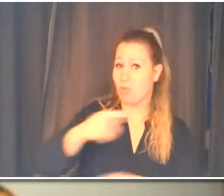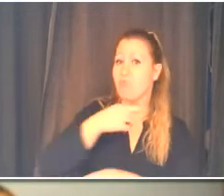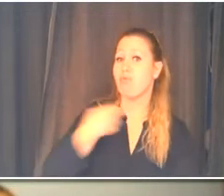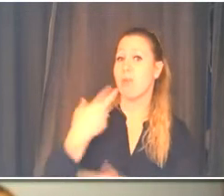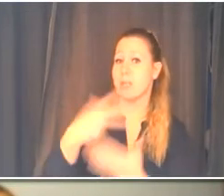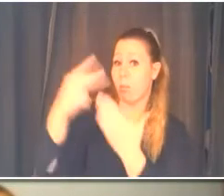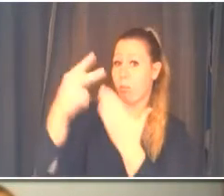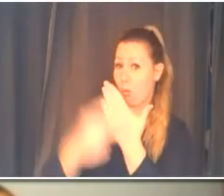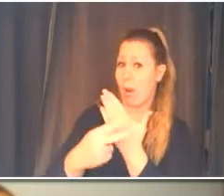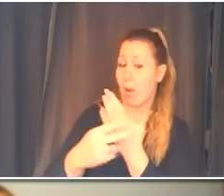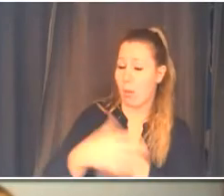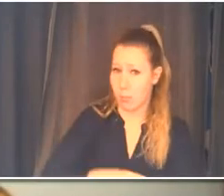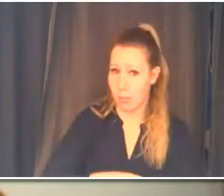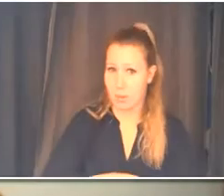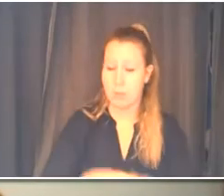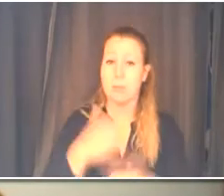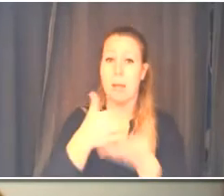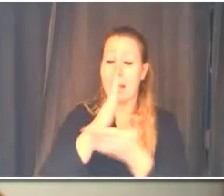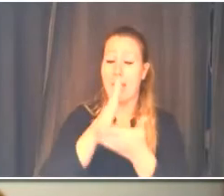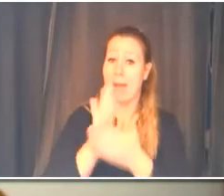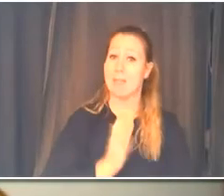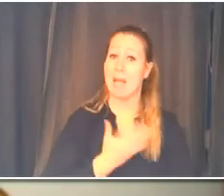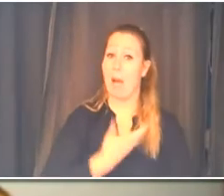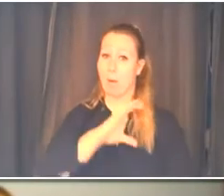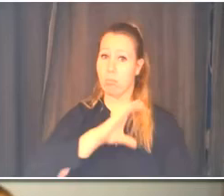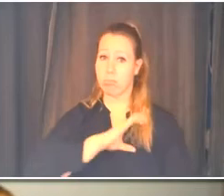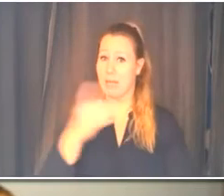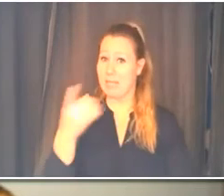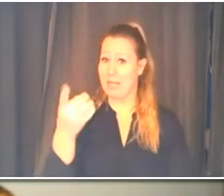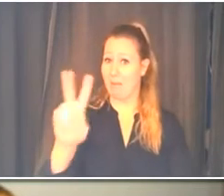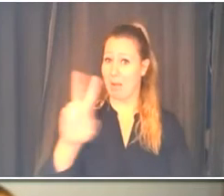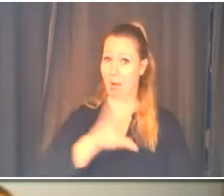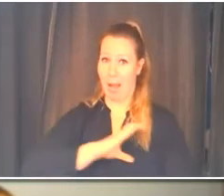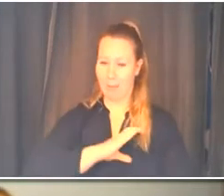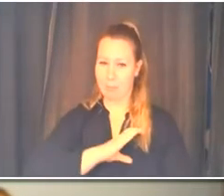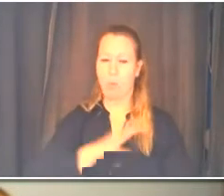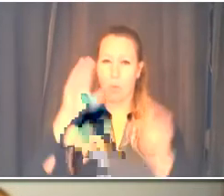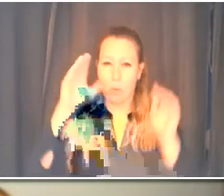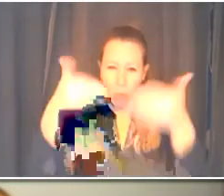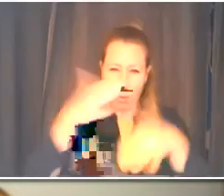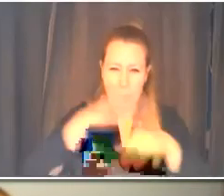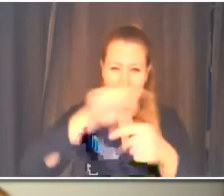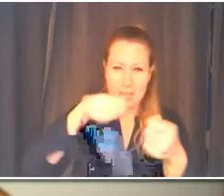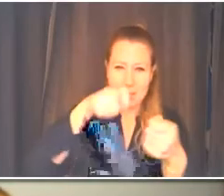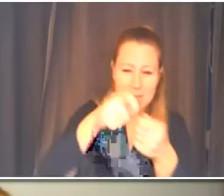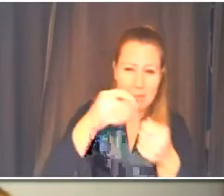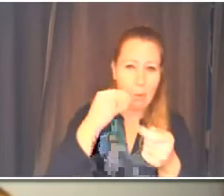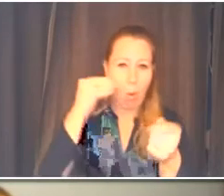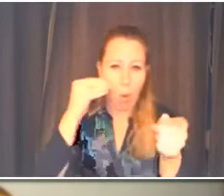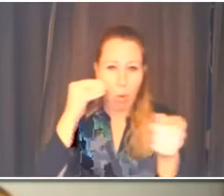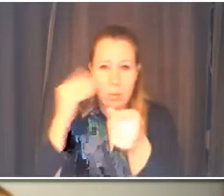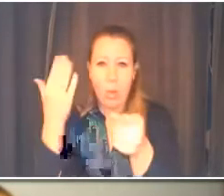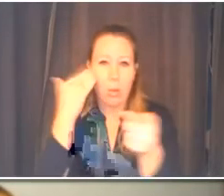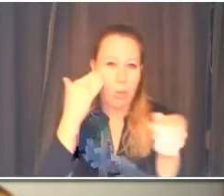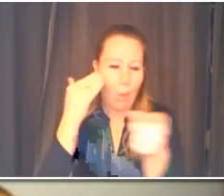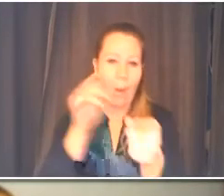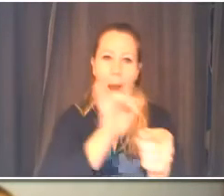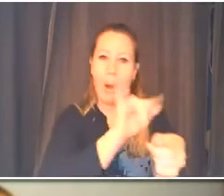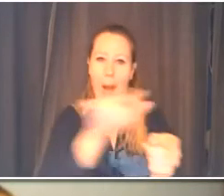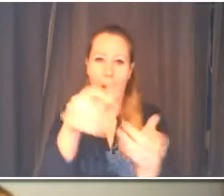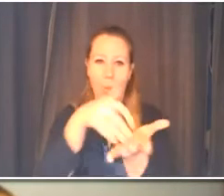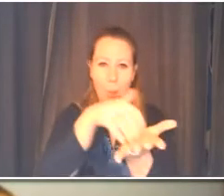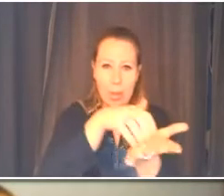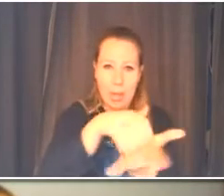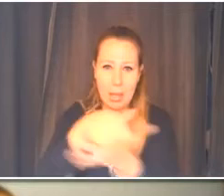involved I continue to attend weekly meetings with members of the clergy and domestic violence advocacy groups virtually so that I can have the